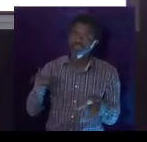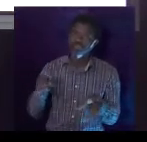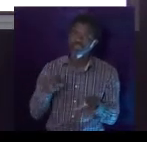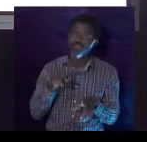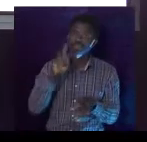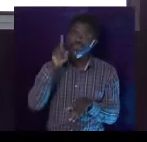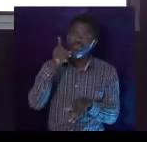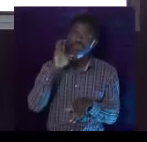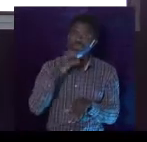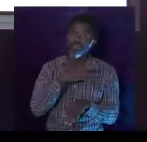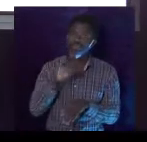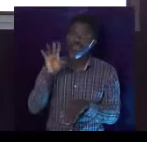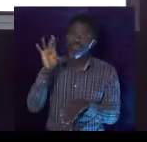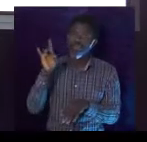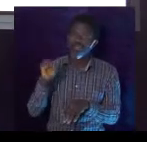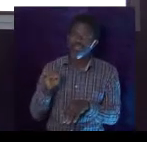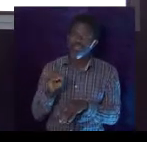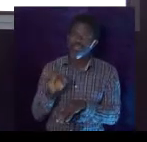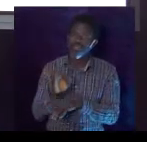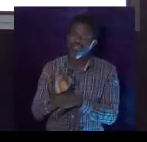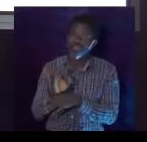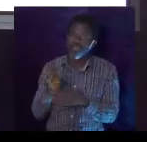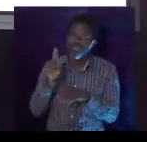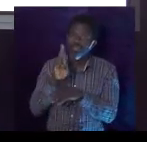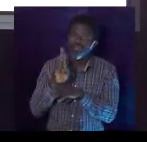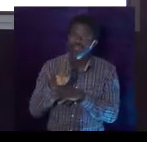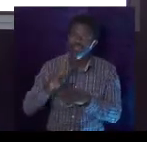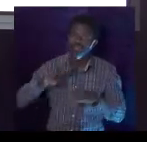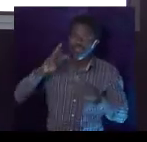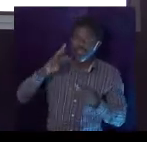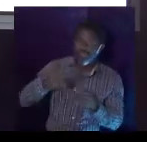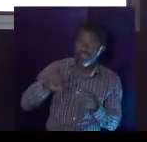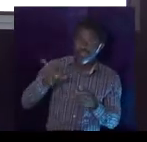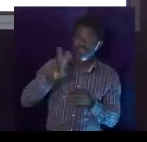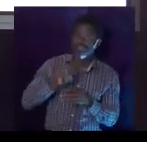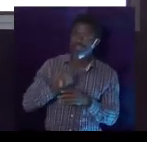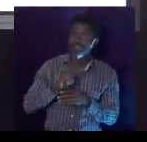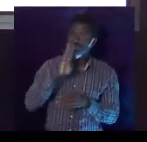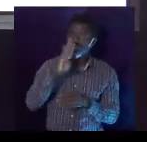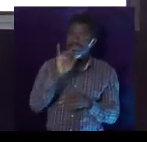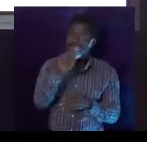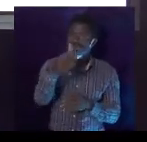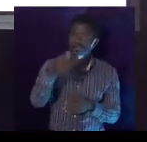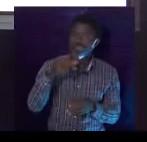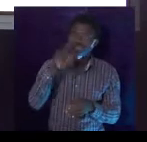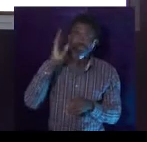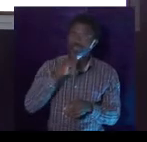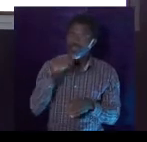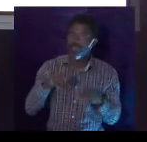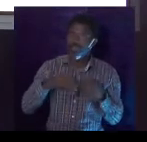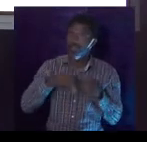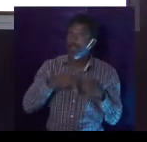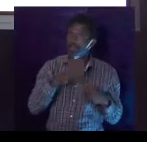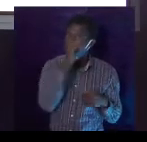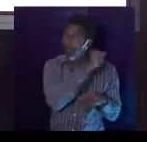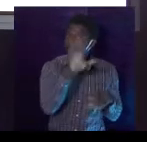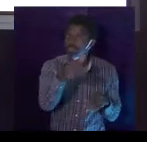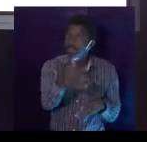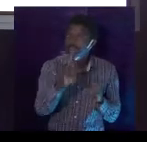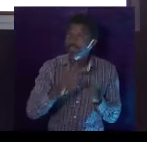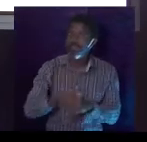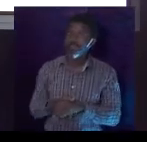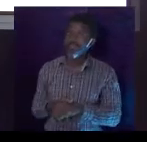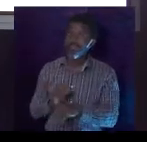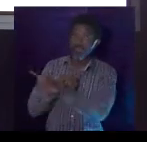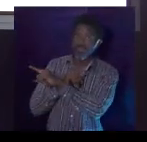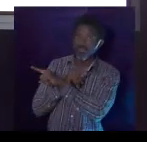180 Fahrenheit units. Then reduce them by yourself. You will not miss your way, my friend. So rewriting that, 1 Celsius